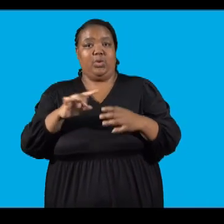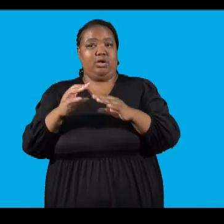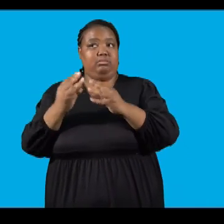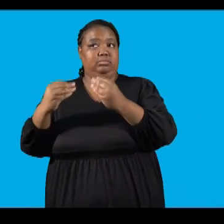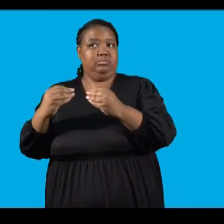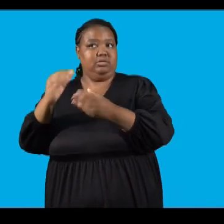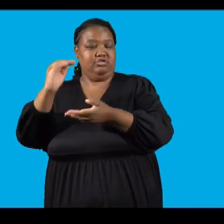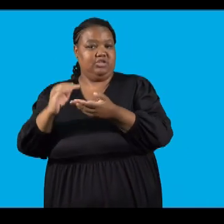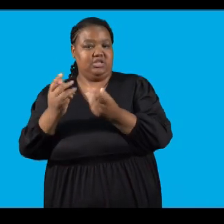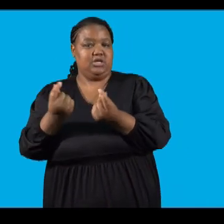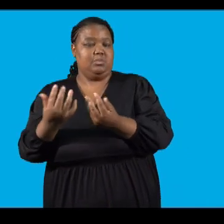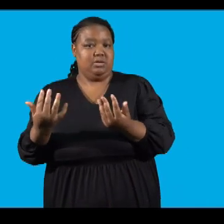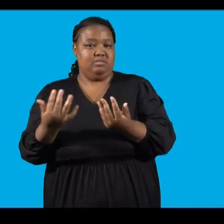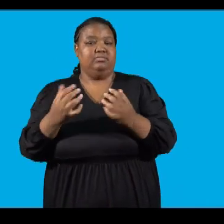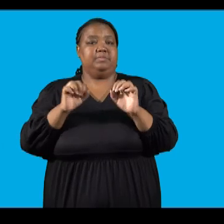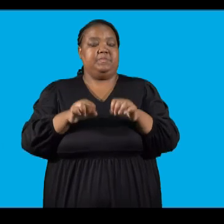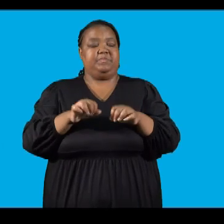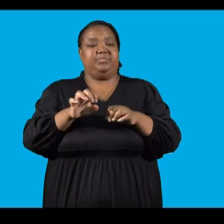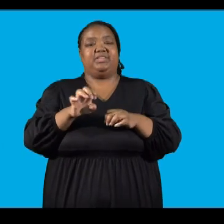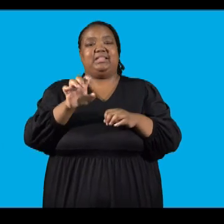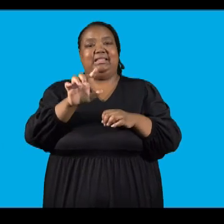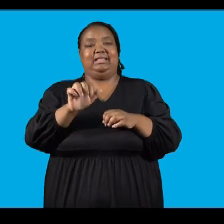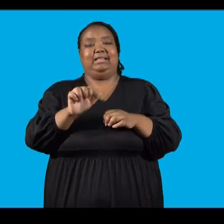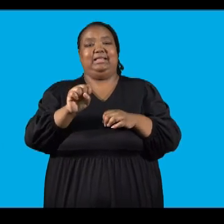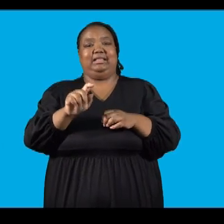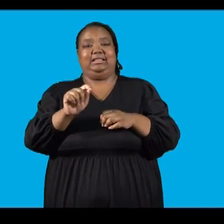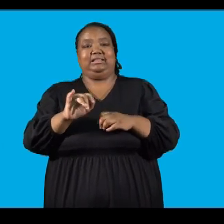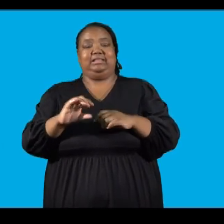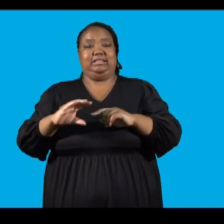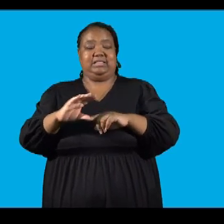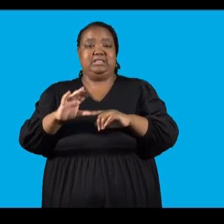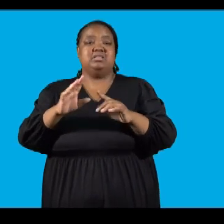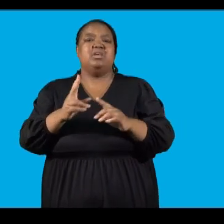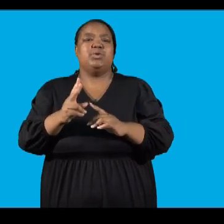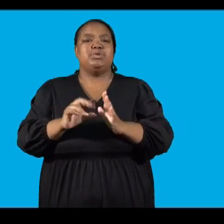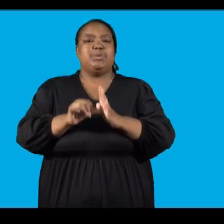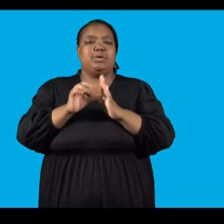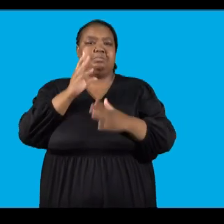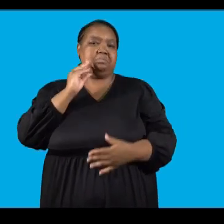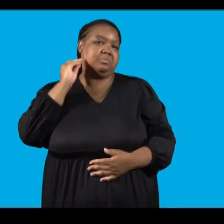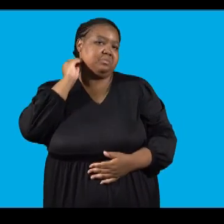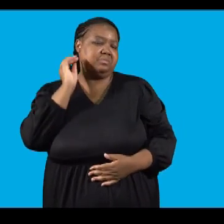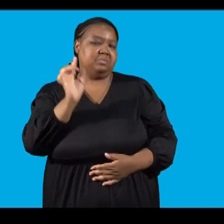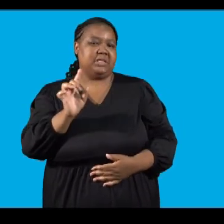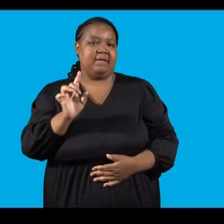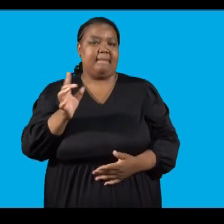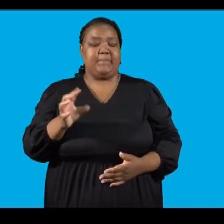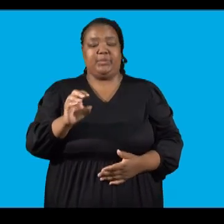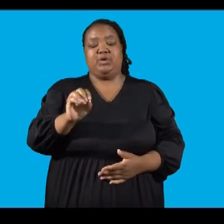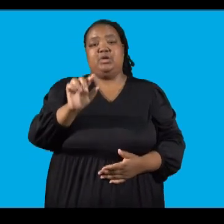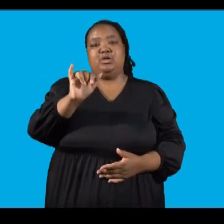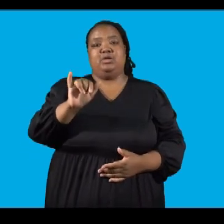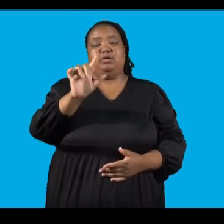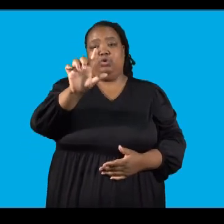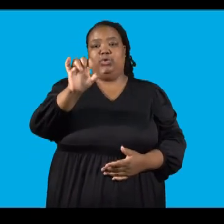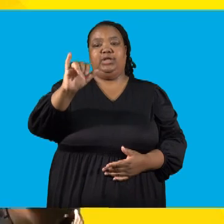result in a smaller percentage rise in demand. That is elastic. One other thing that you should take note of is what